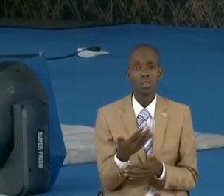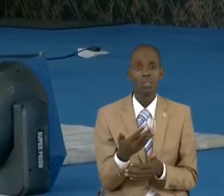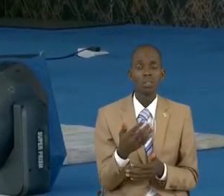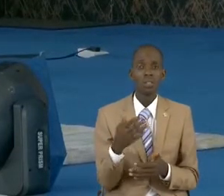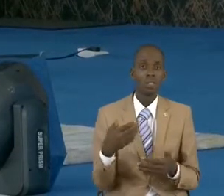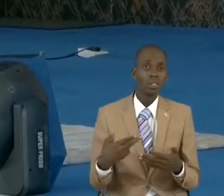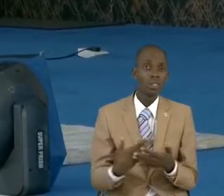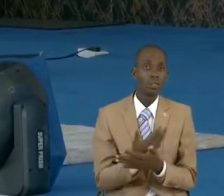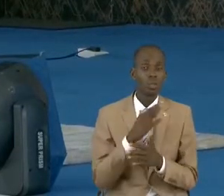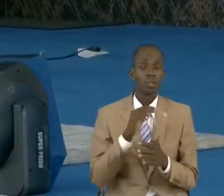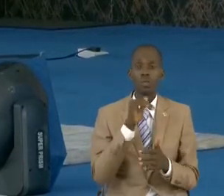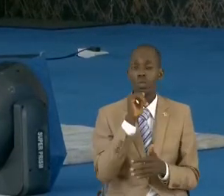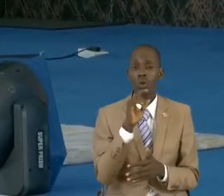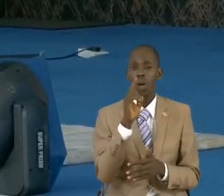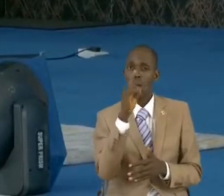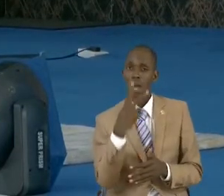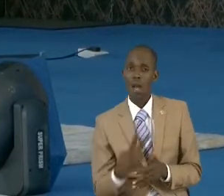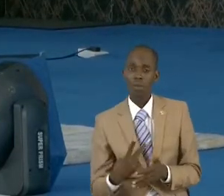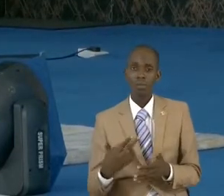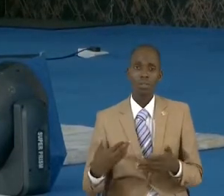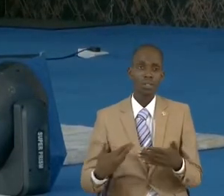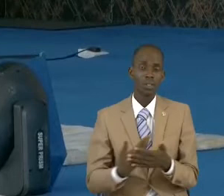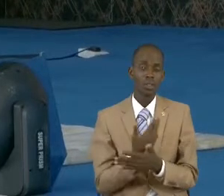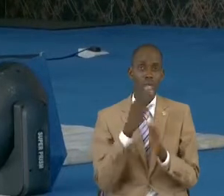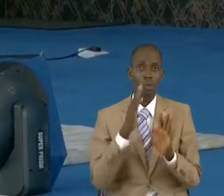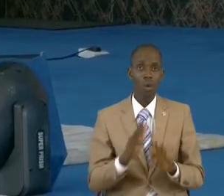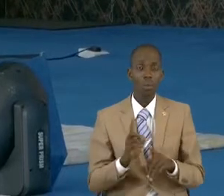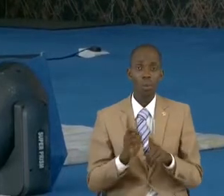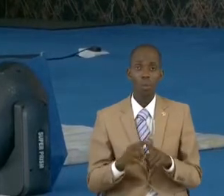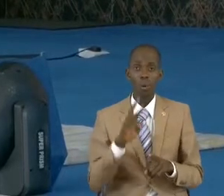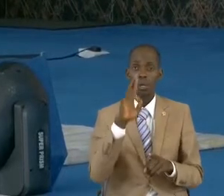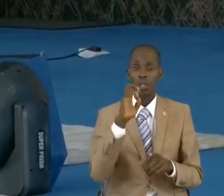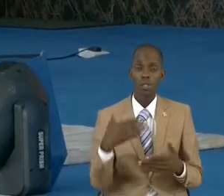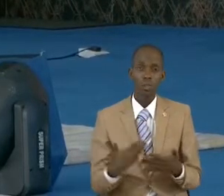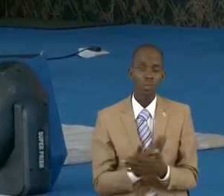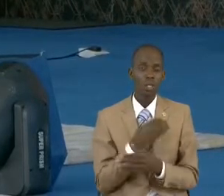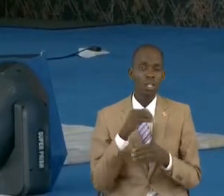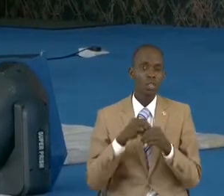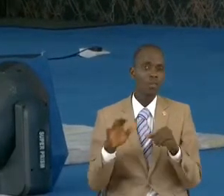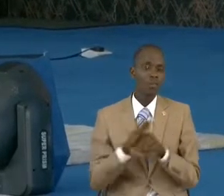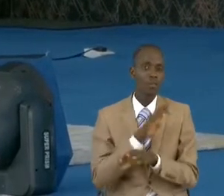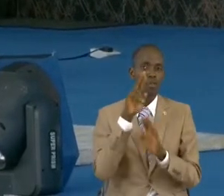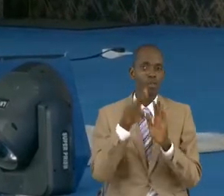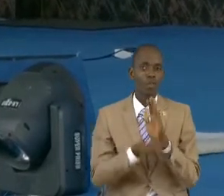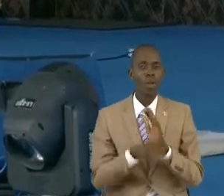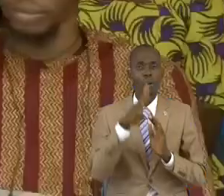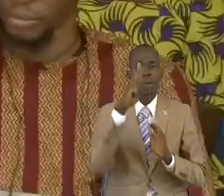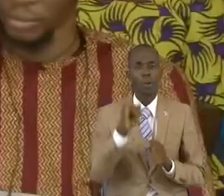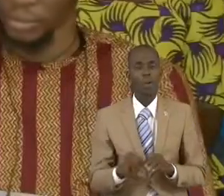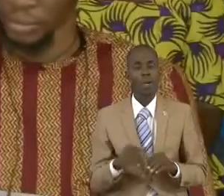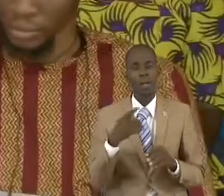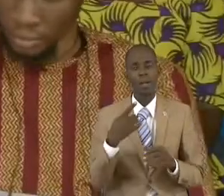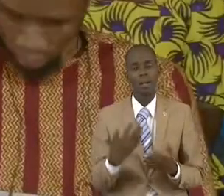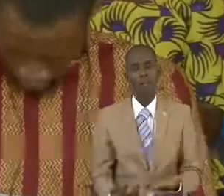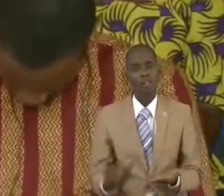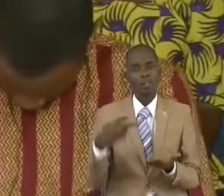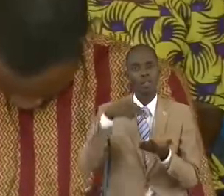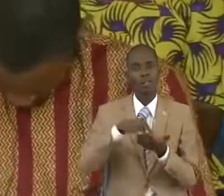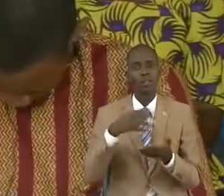in fullness by the resurrection of Christ. Look at Romans